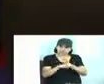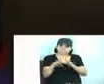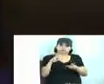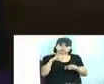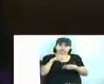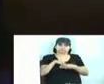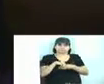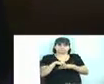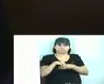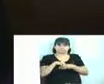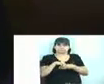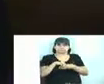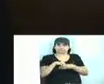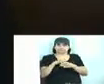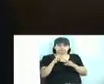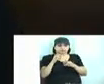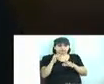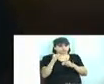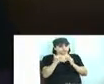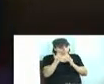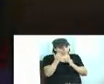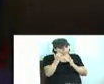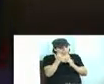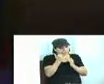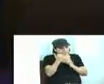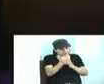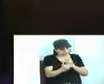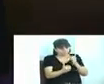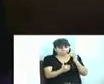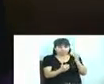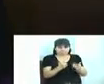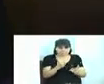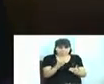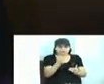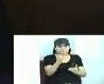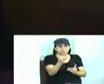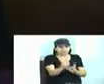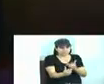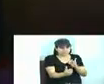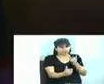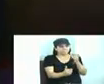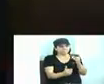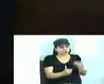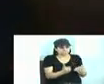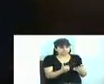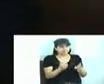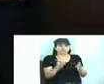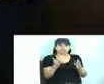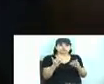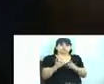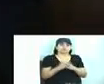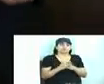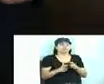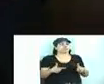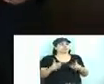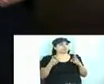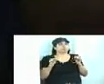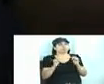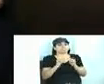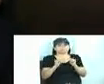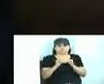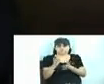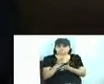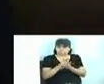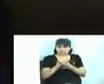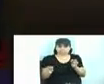by step, each day, to take baby steps forward in order to live more fully and more holy, in order to be the arms and the hope